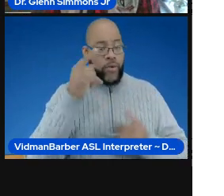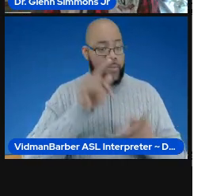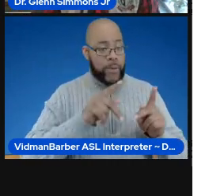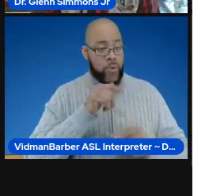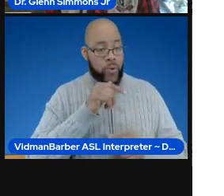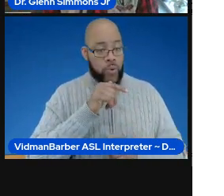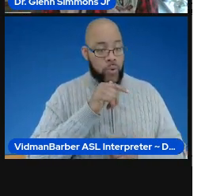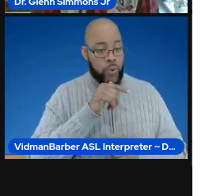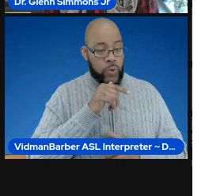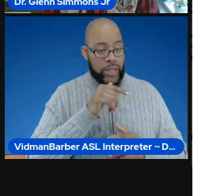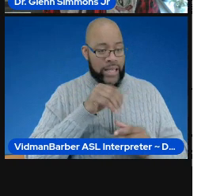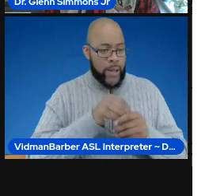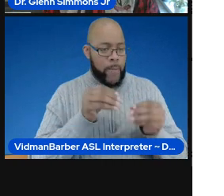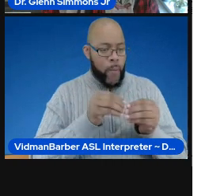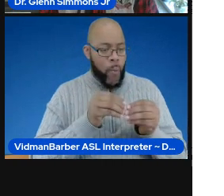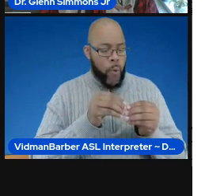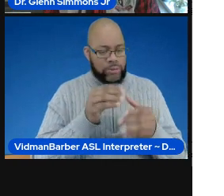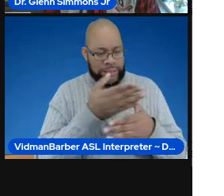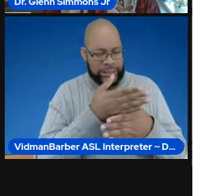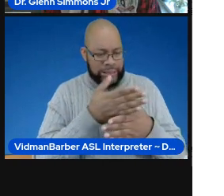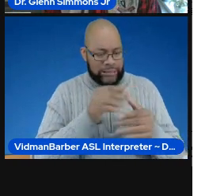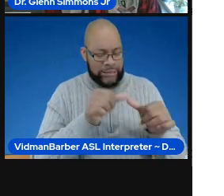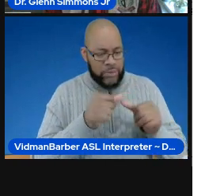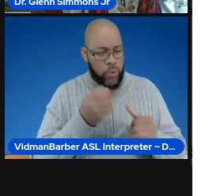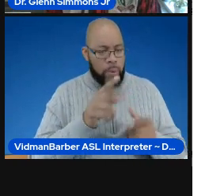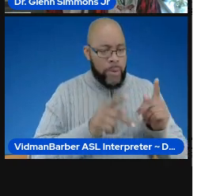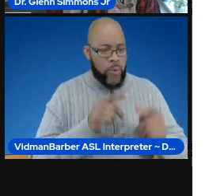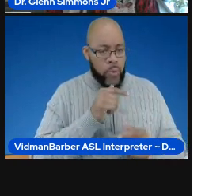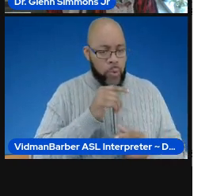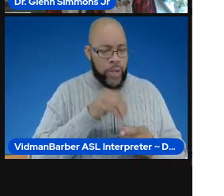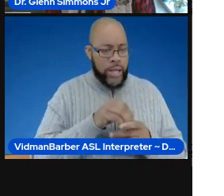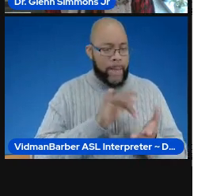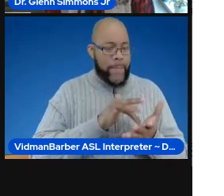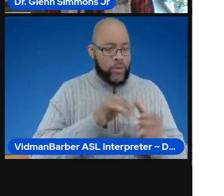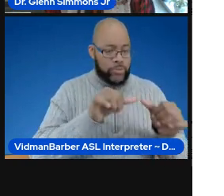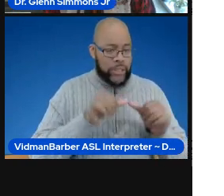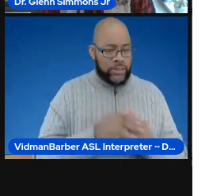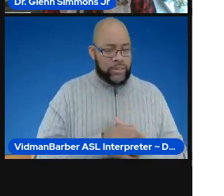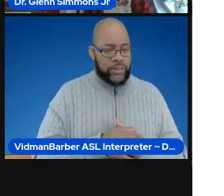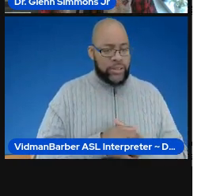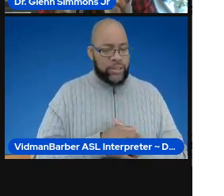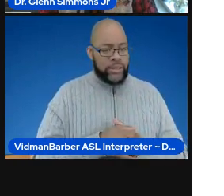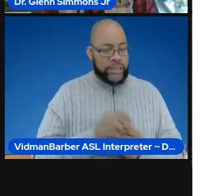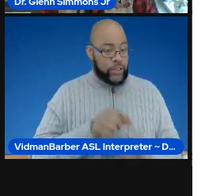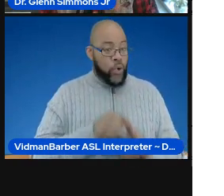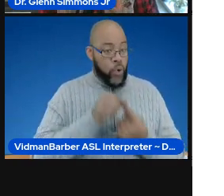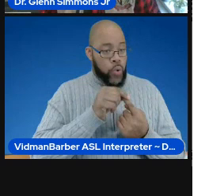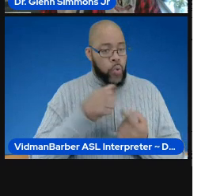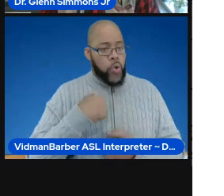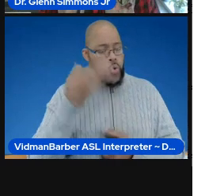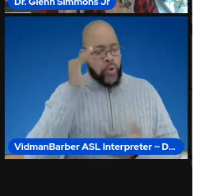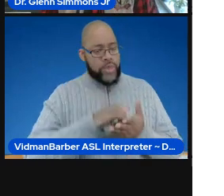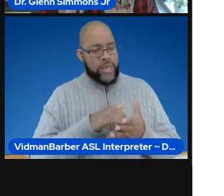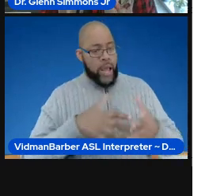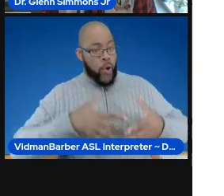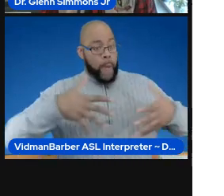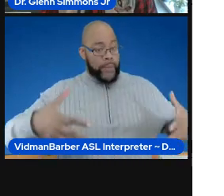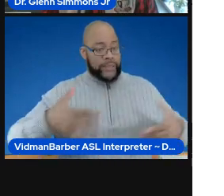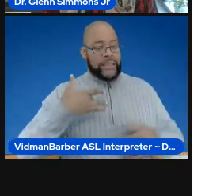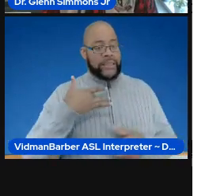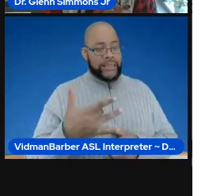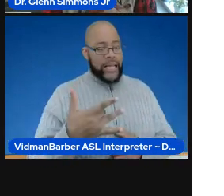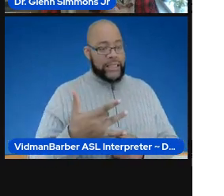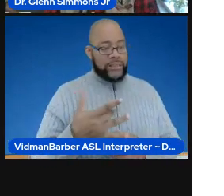are kind of in the more translational space, or even those who are in the medical space exclusively, we know that obesity tends to